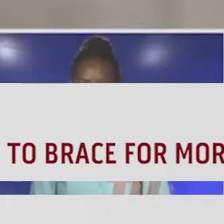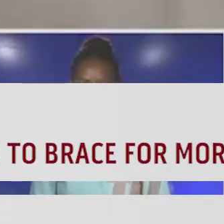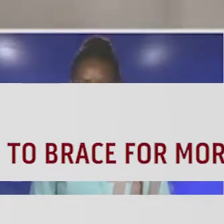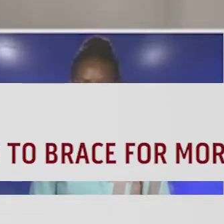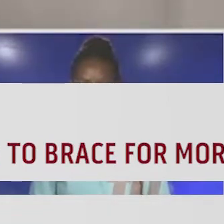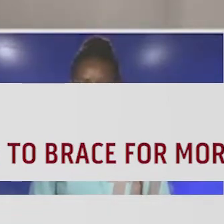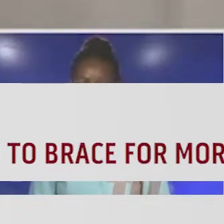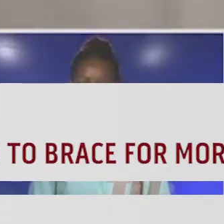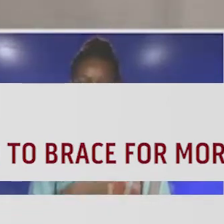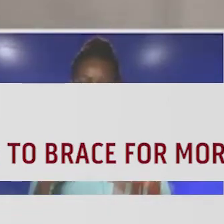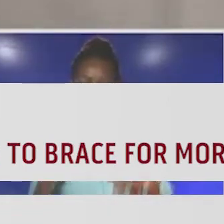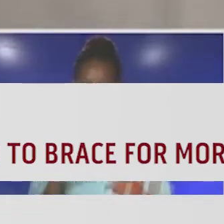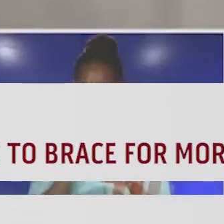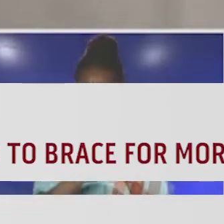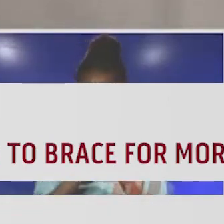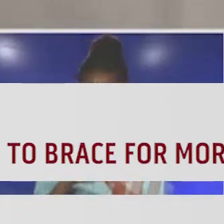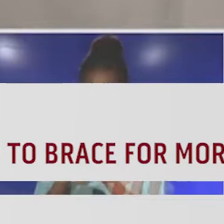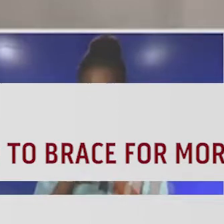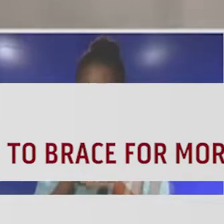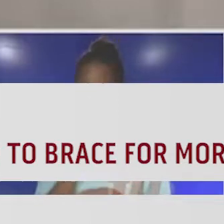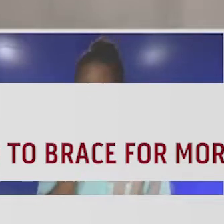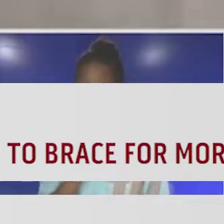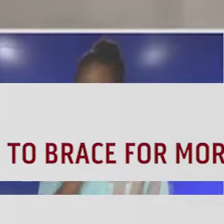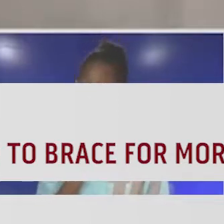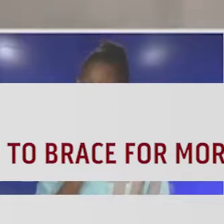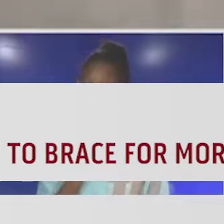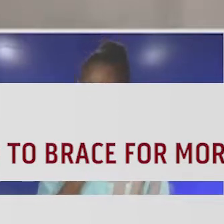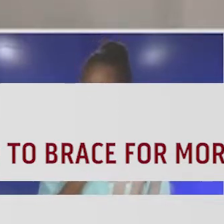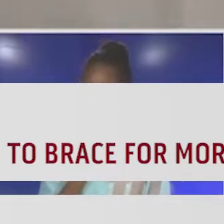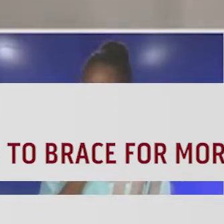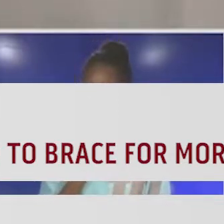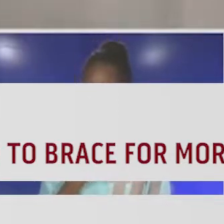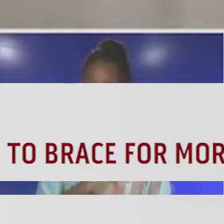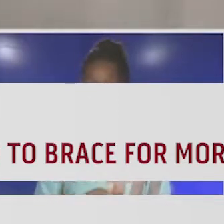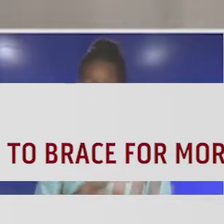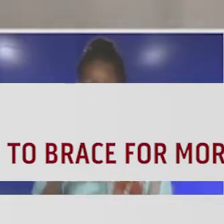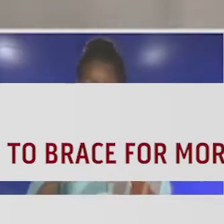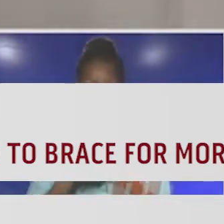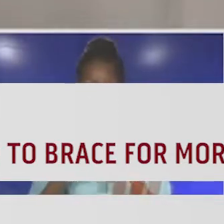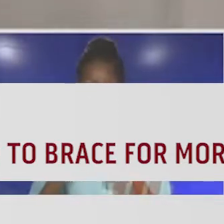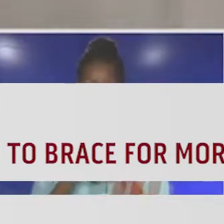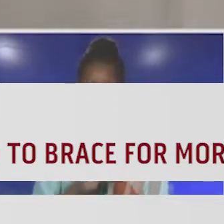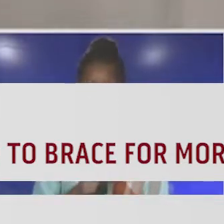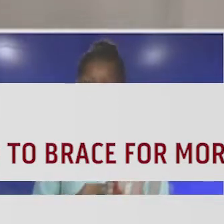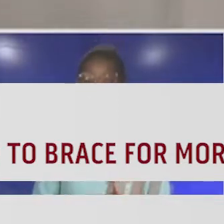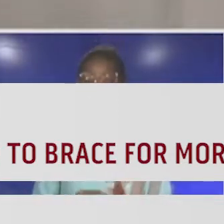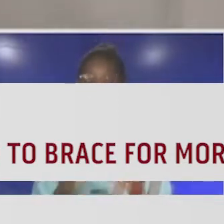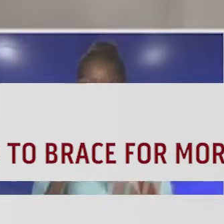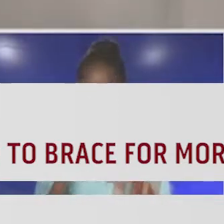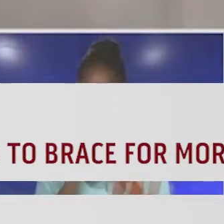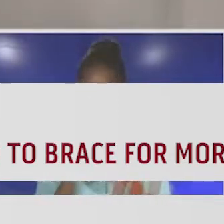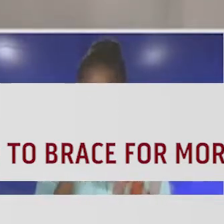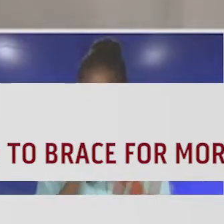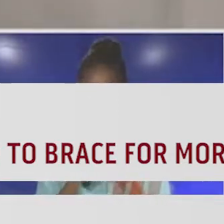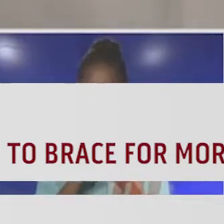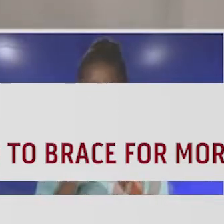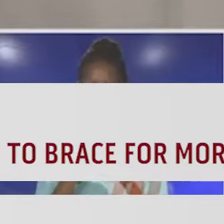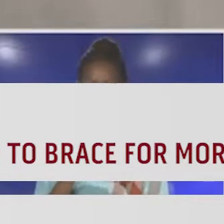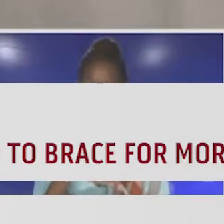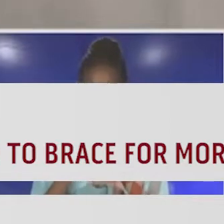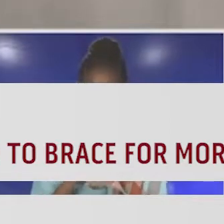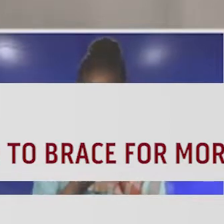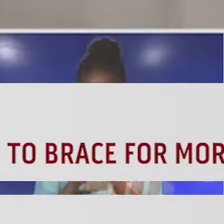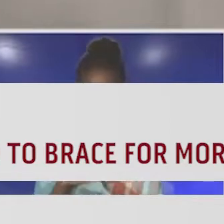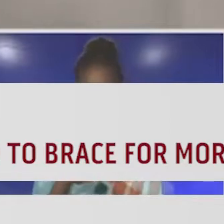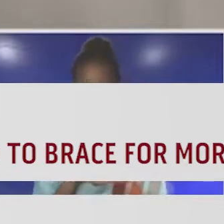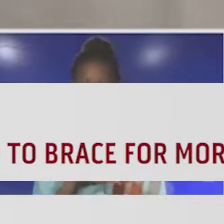alerts. We're at orange level, and those levels stay there. Orange level means high danger. It means risk of serious flooding. It